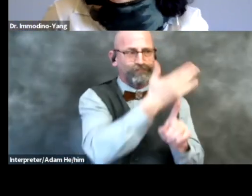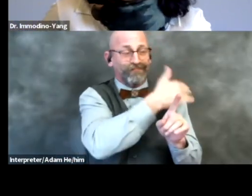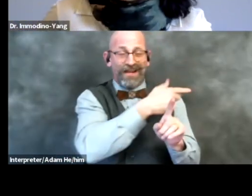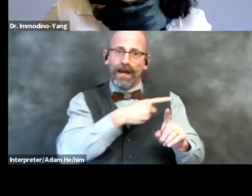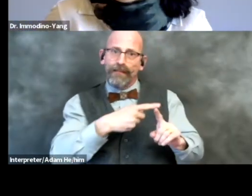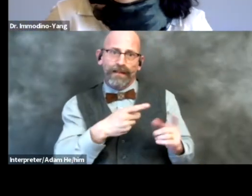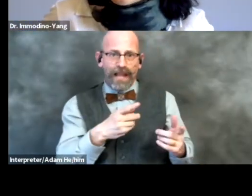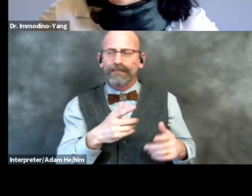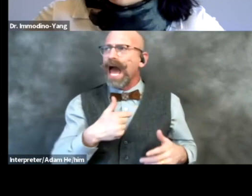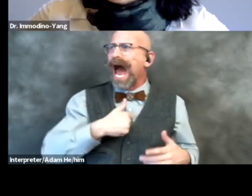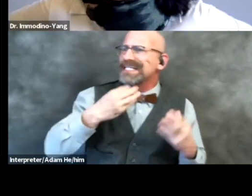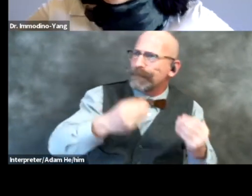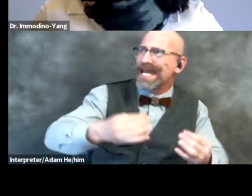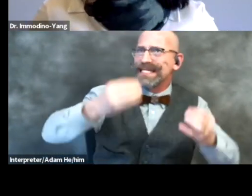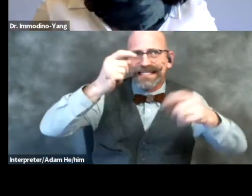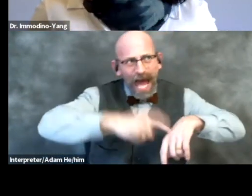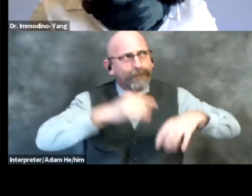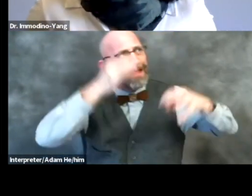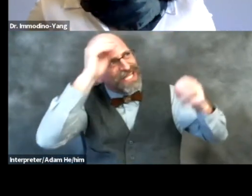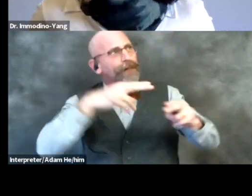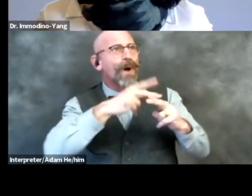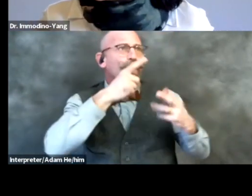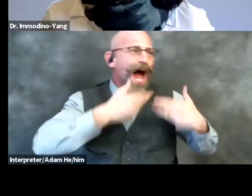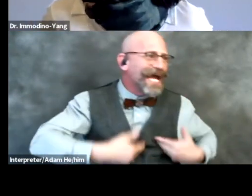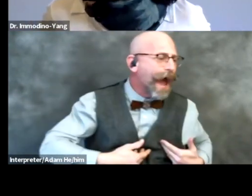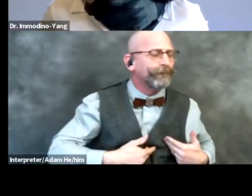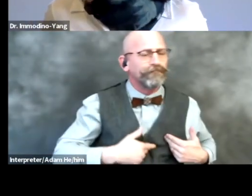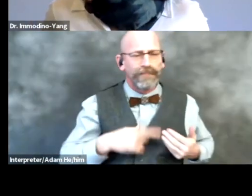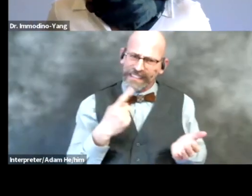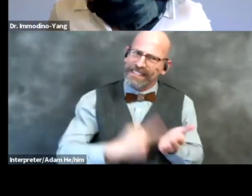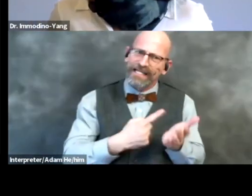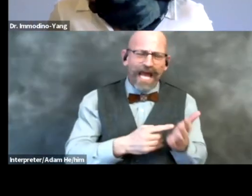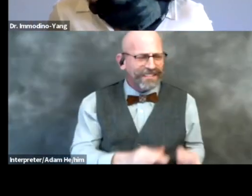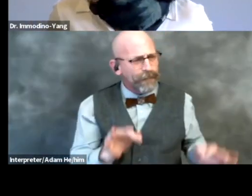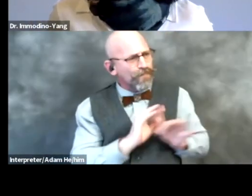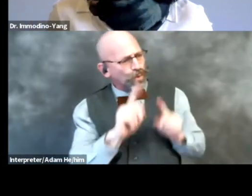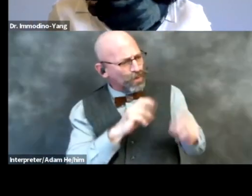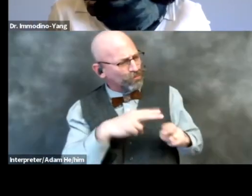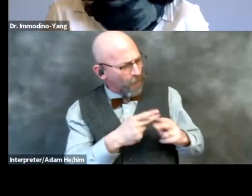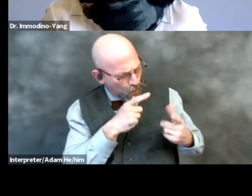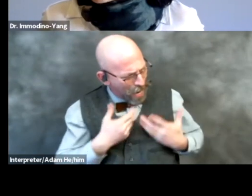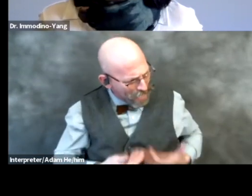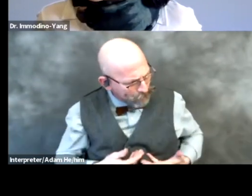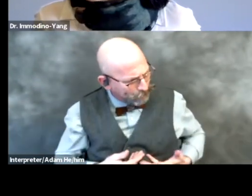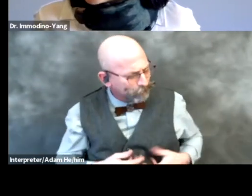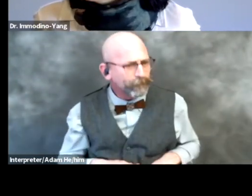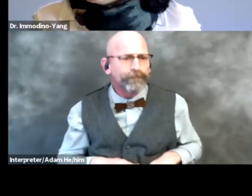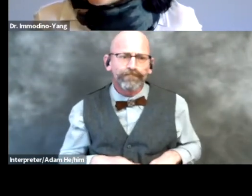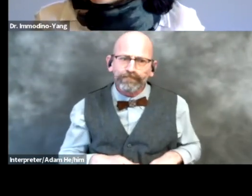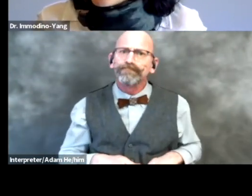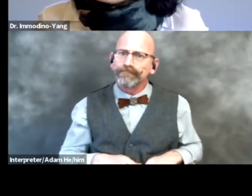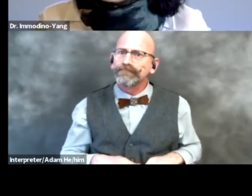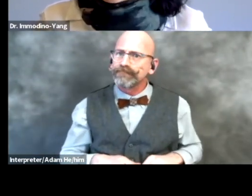and discussing important questions about who I am and with people I care